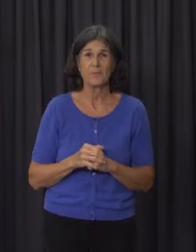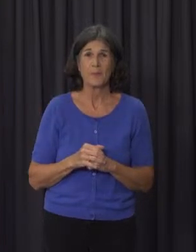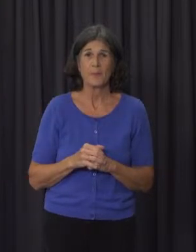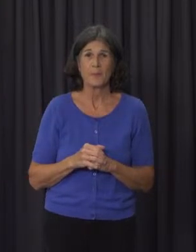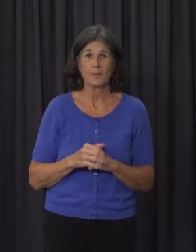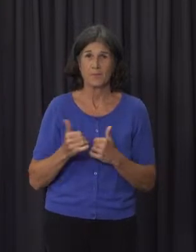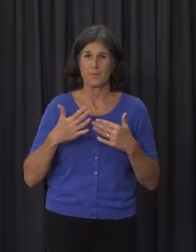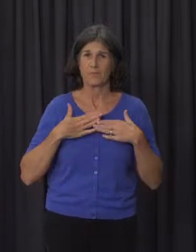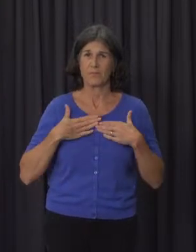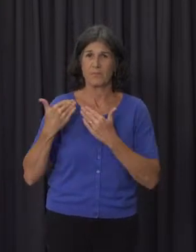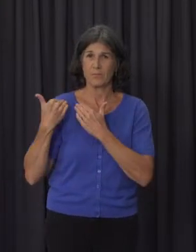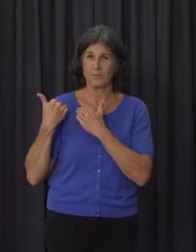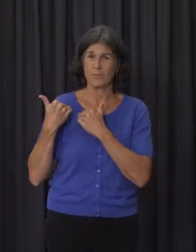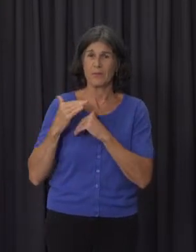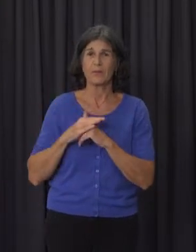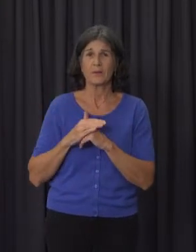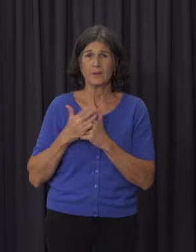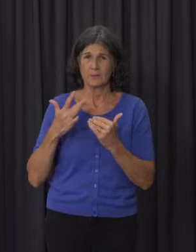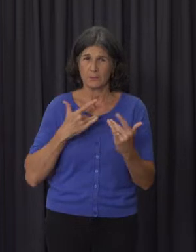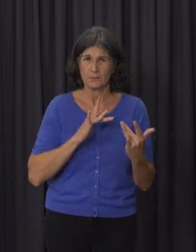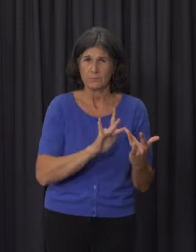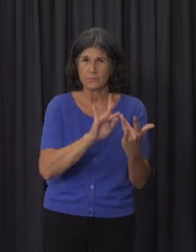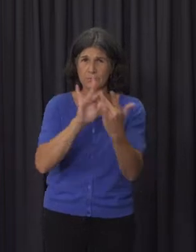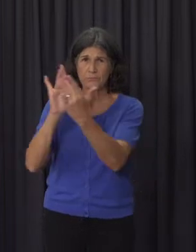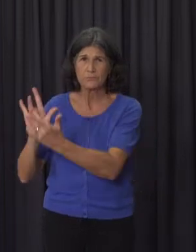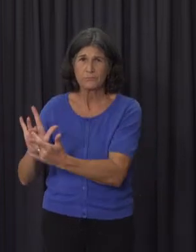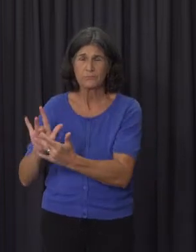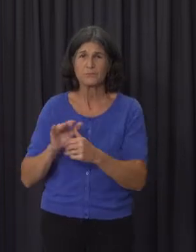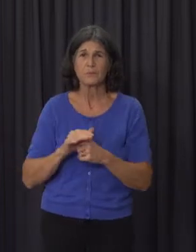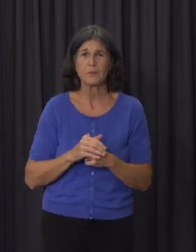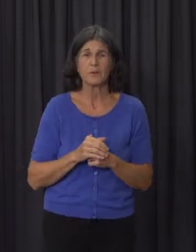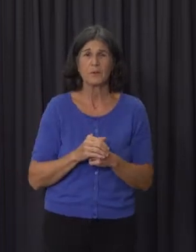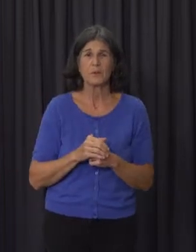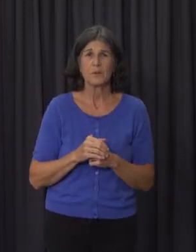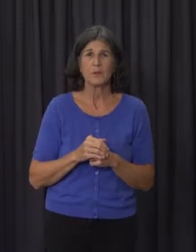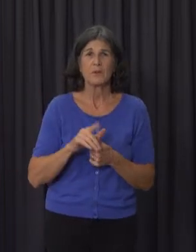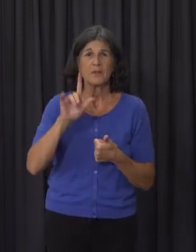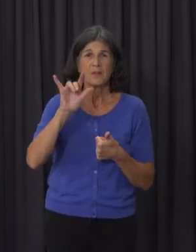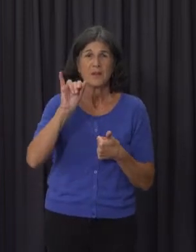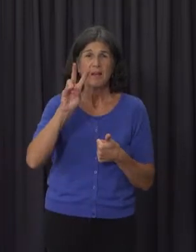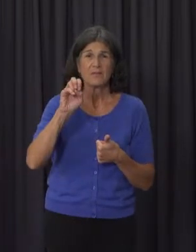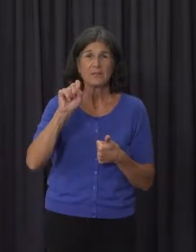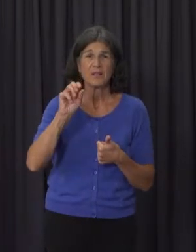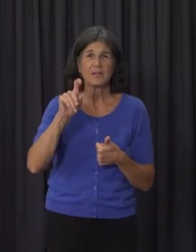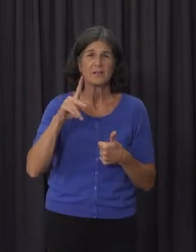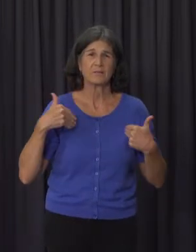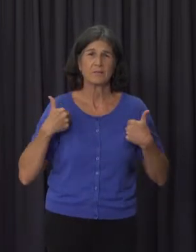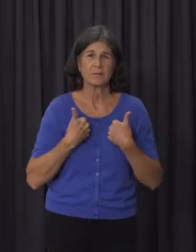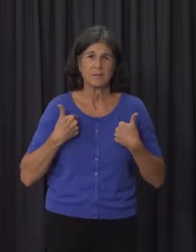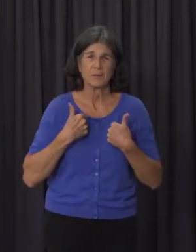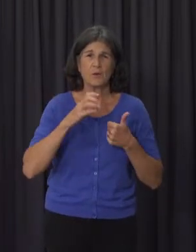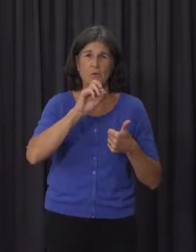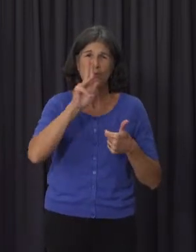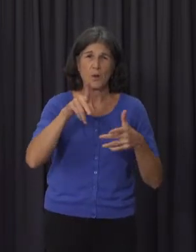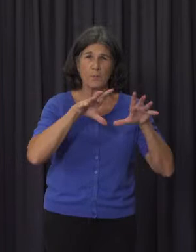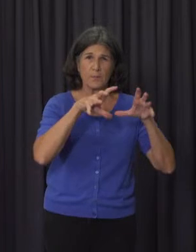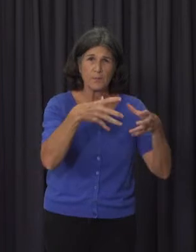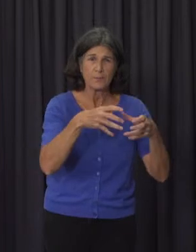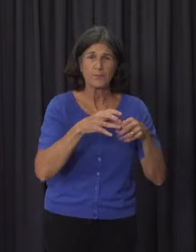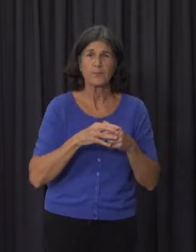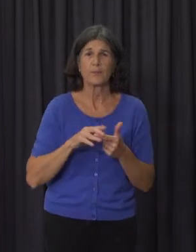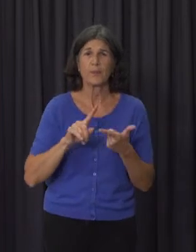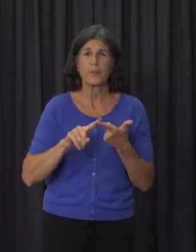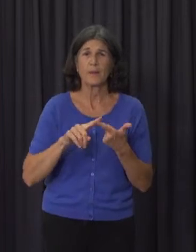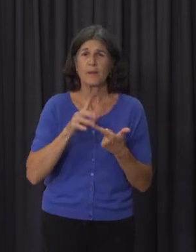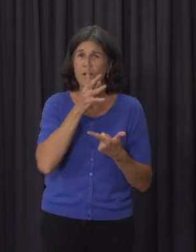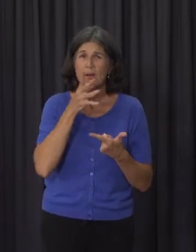Commissions, AFSC, auction markets, and ag societies to share information as well. We know that we need a long-term,